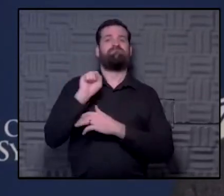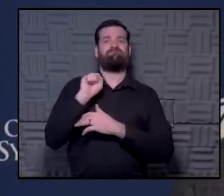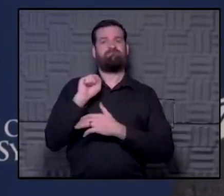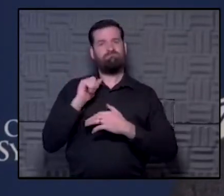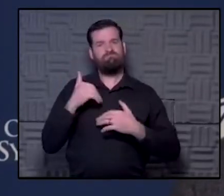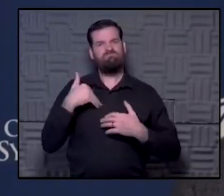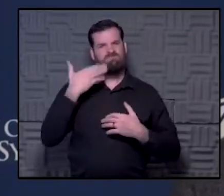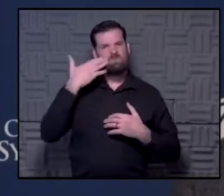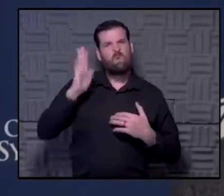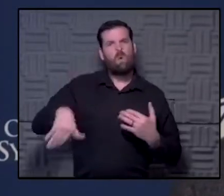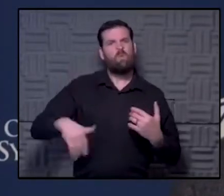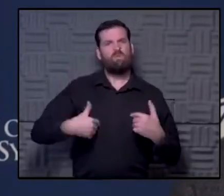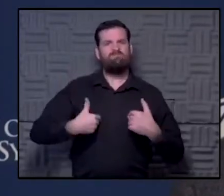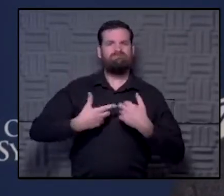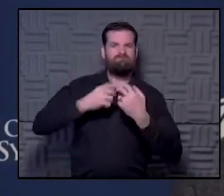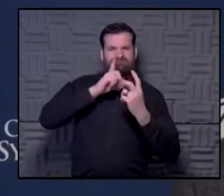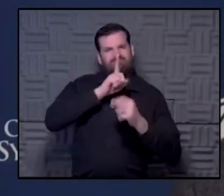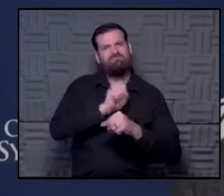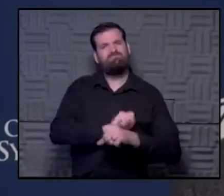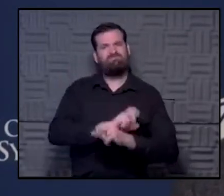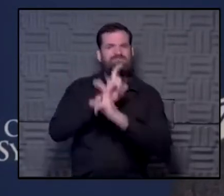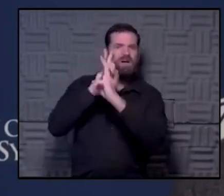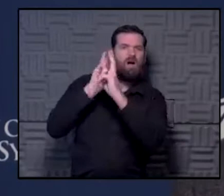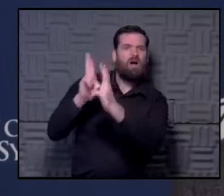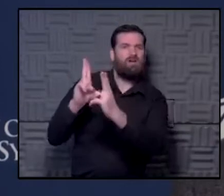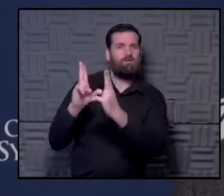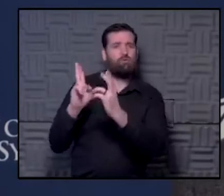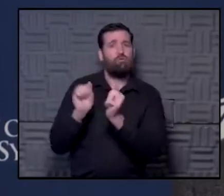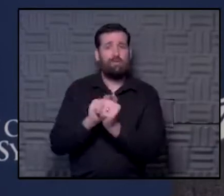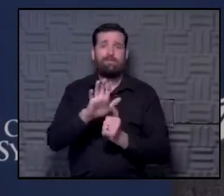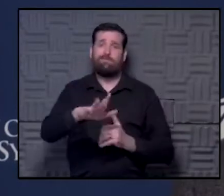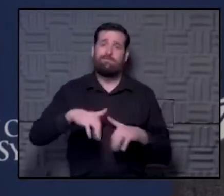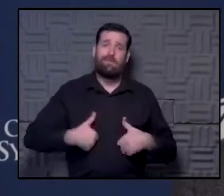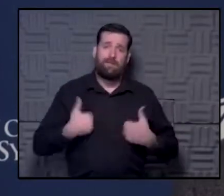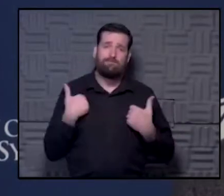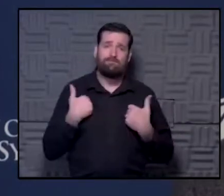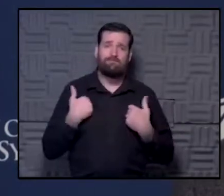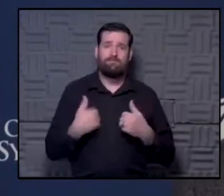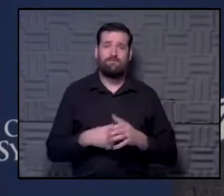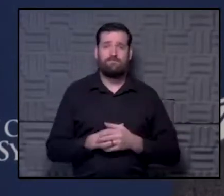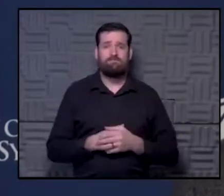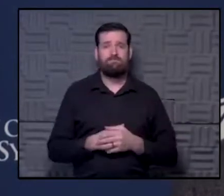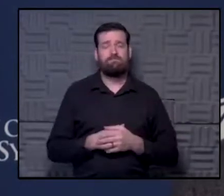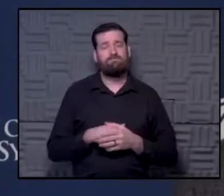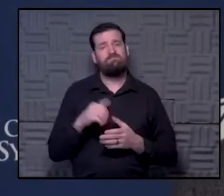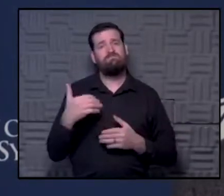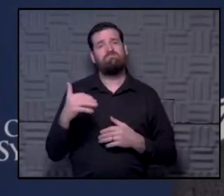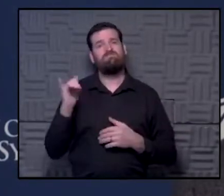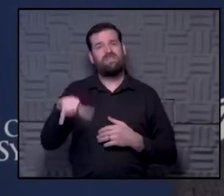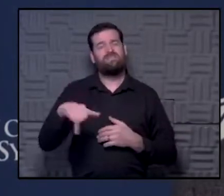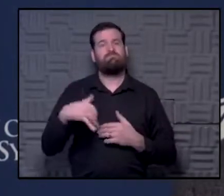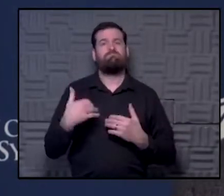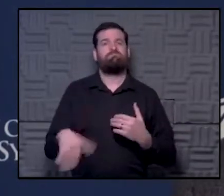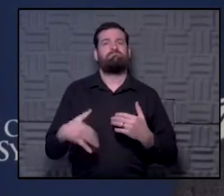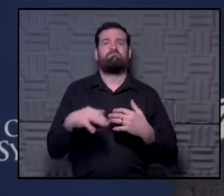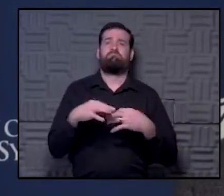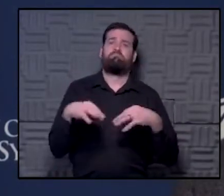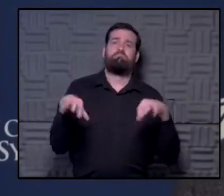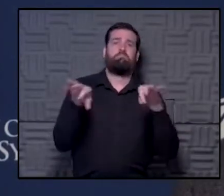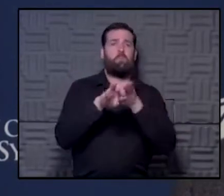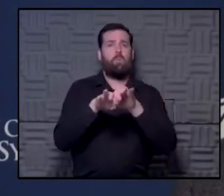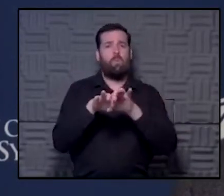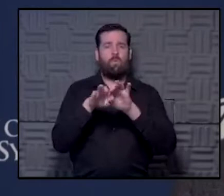that you really honor them through your life. And I think that that's one of the important shifts that I hope that people can get